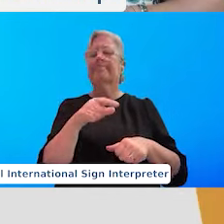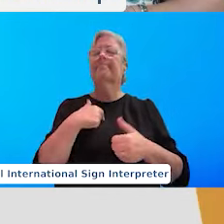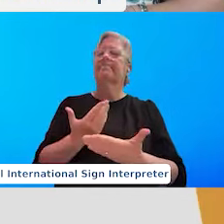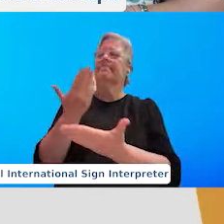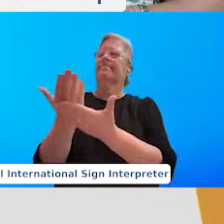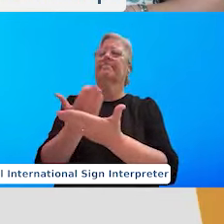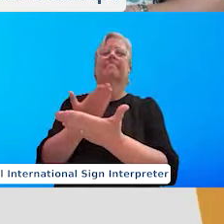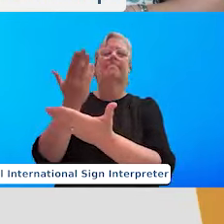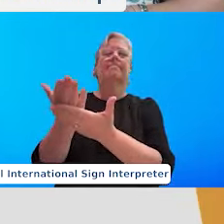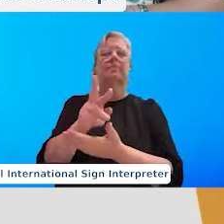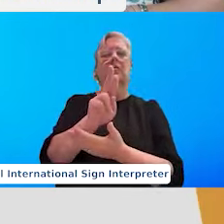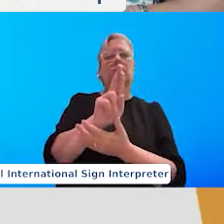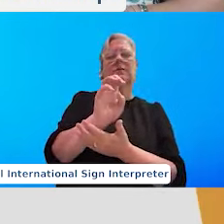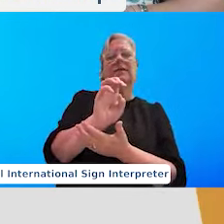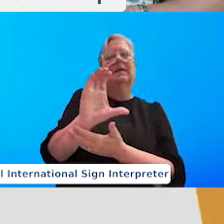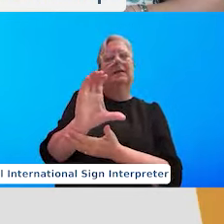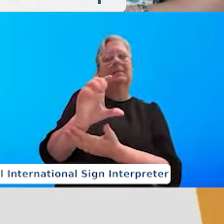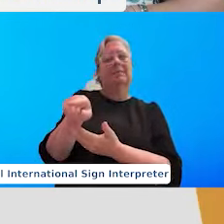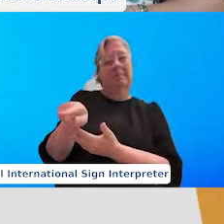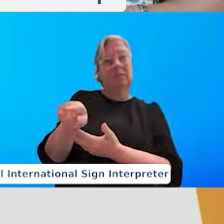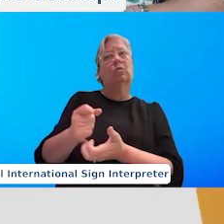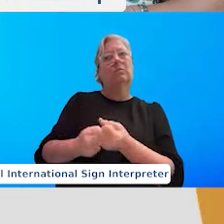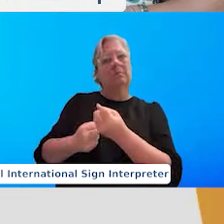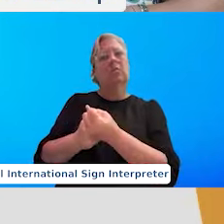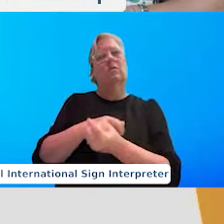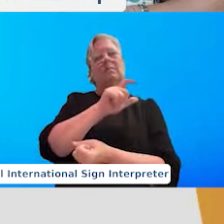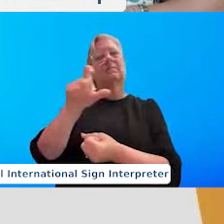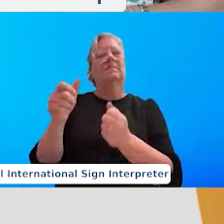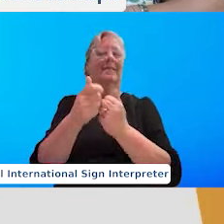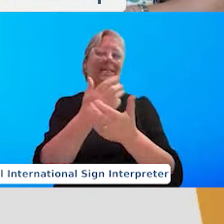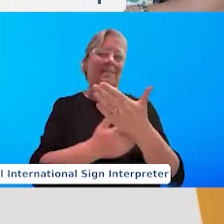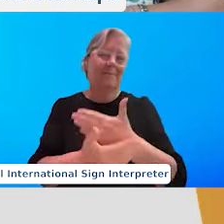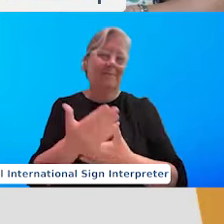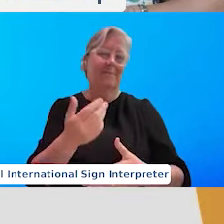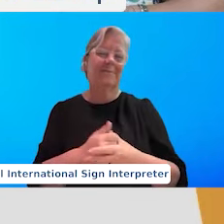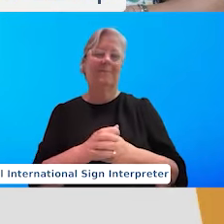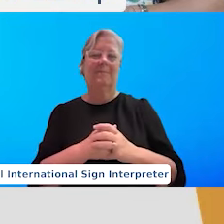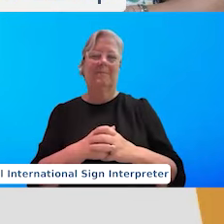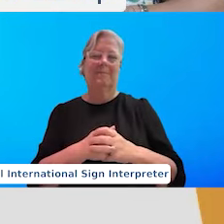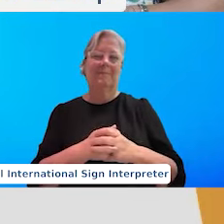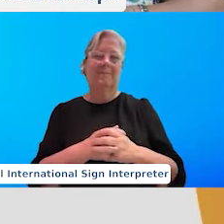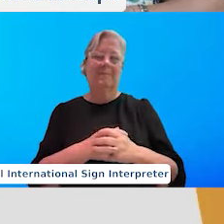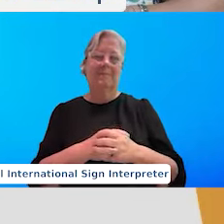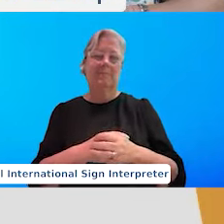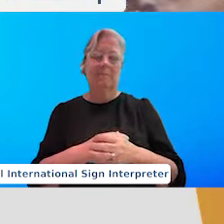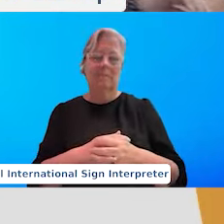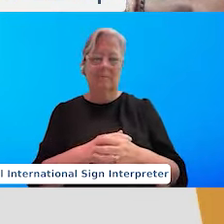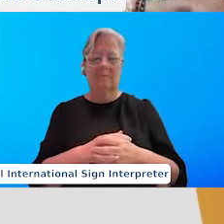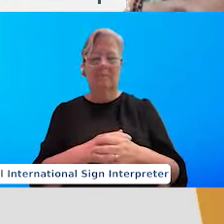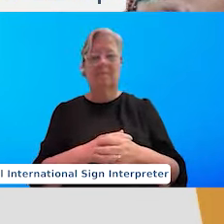reports. We use this as well as a mechanism to advocate for the inclusion